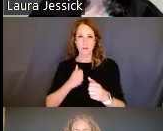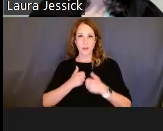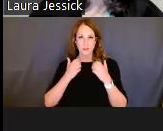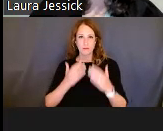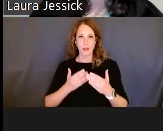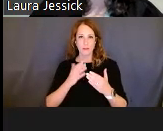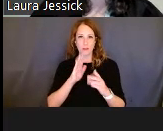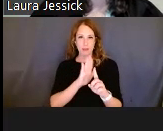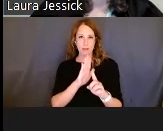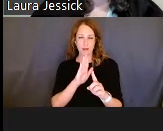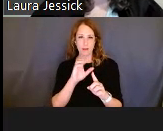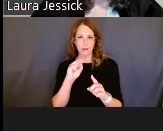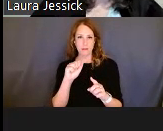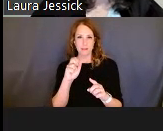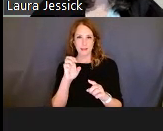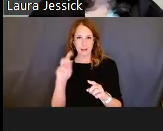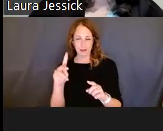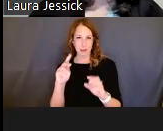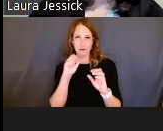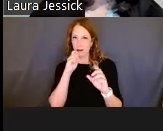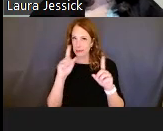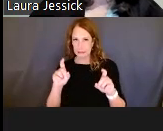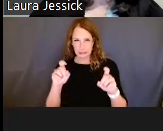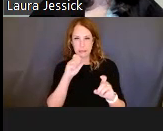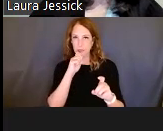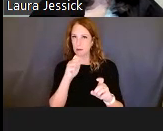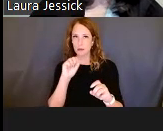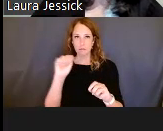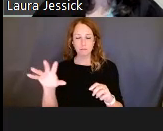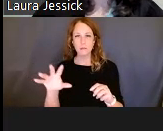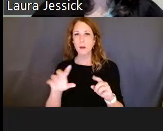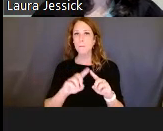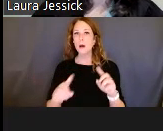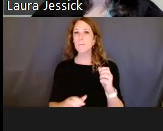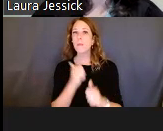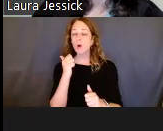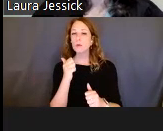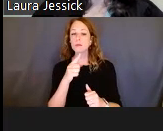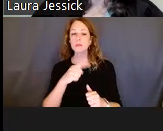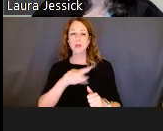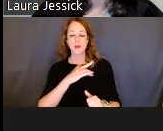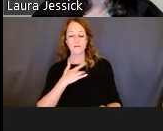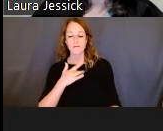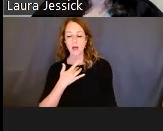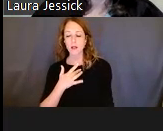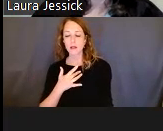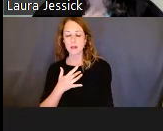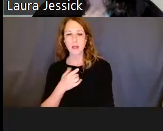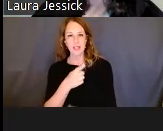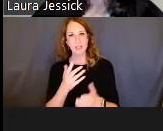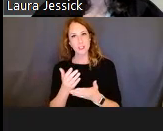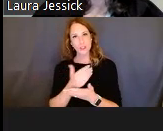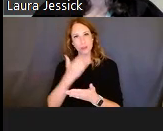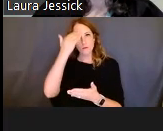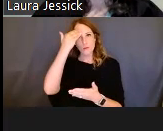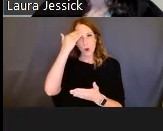or unsubmitted SAKE said that the majority of them felt that they deserved to know when something